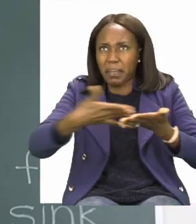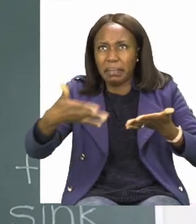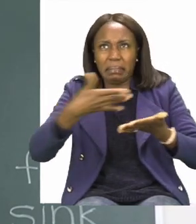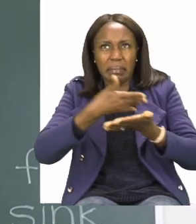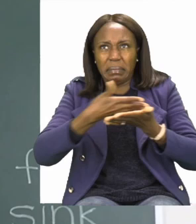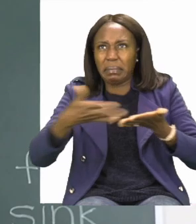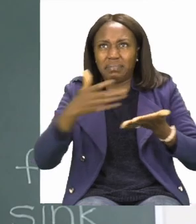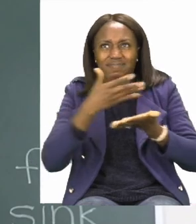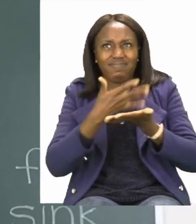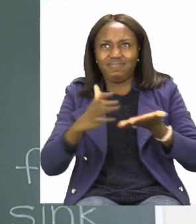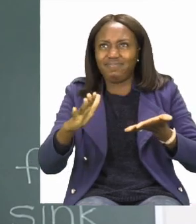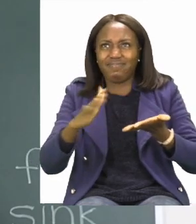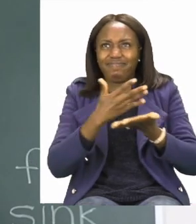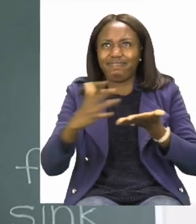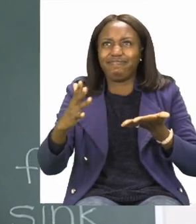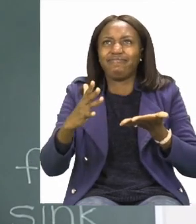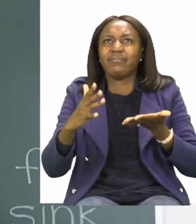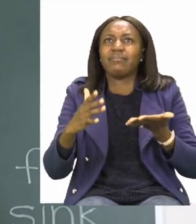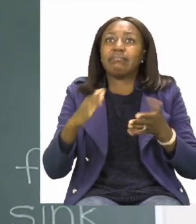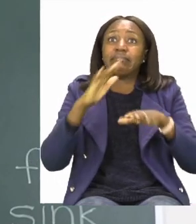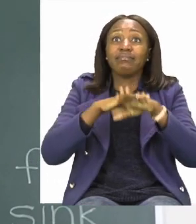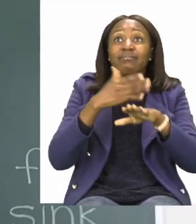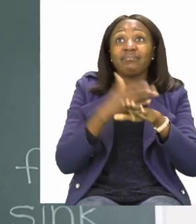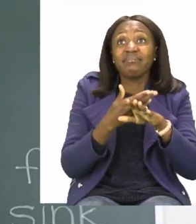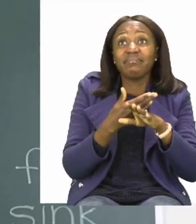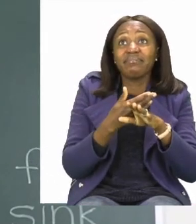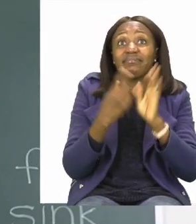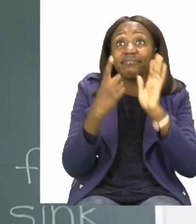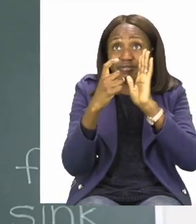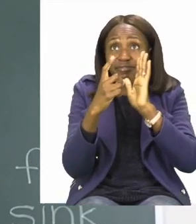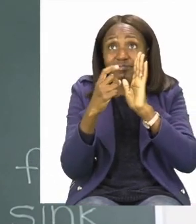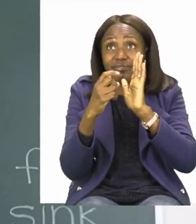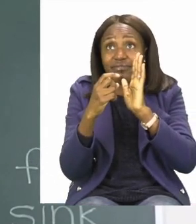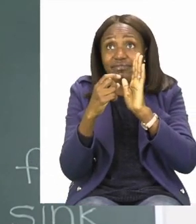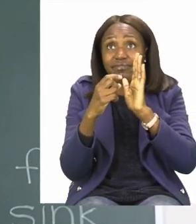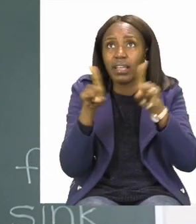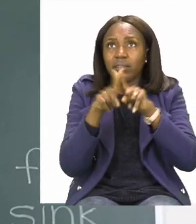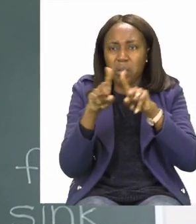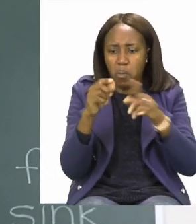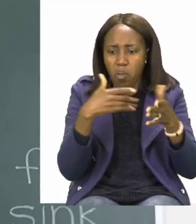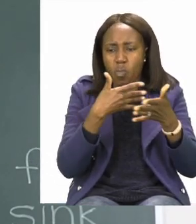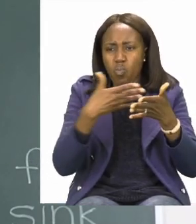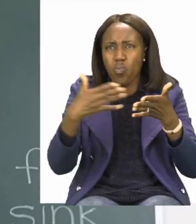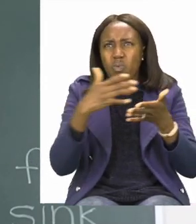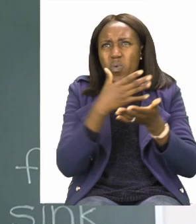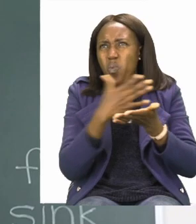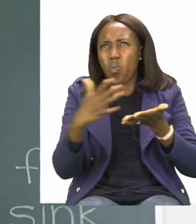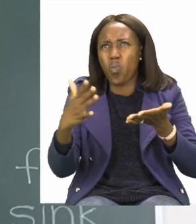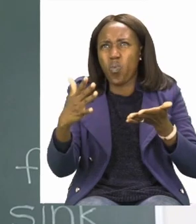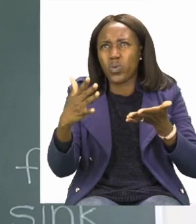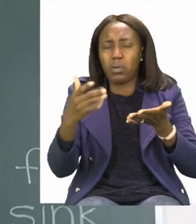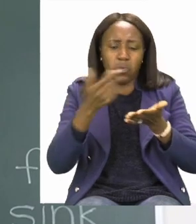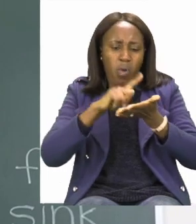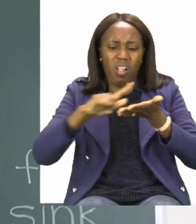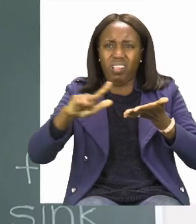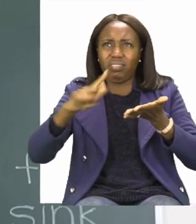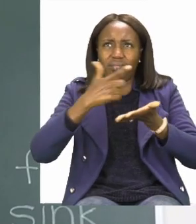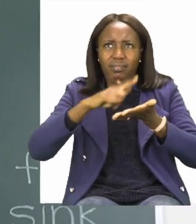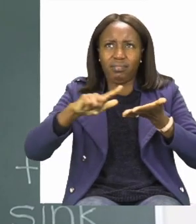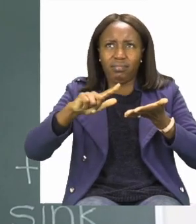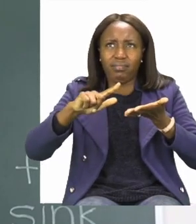water. For example, our sanitizer. Our sanitizer can move just